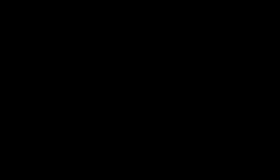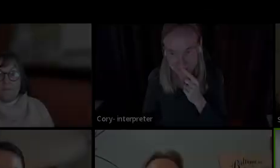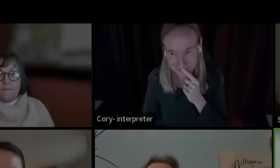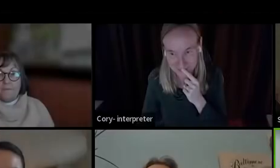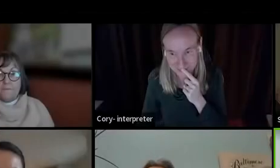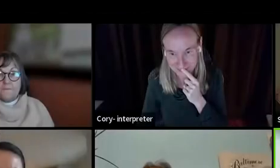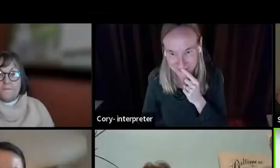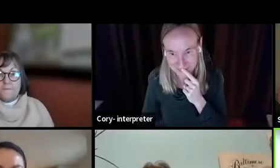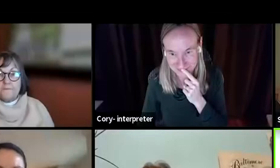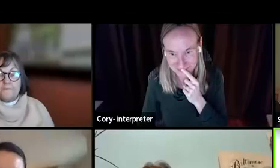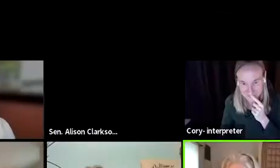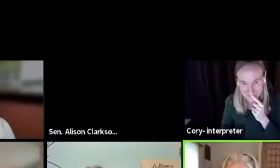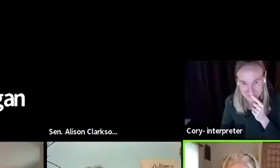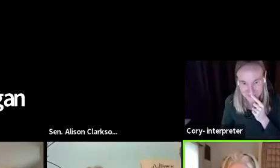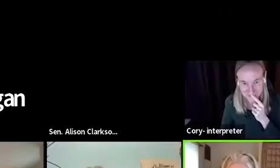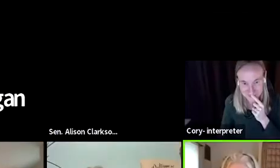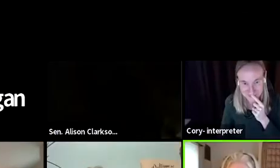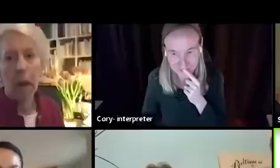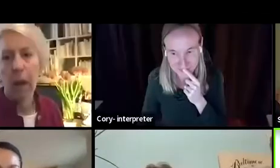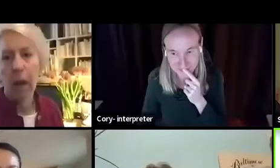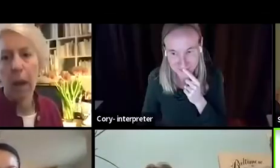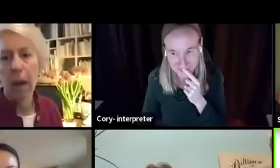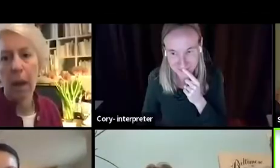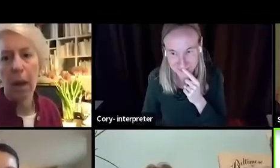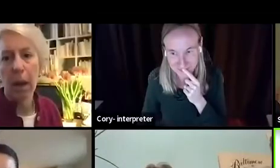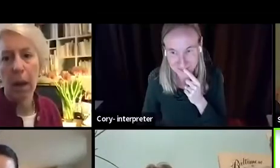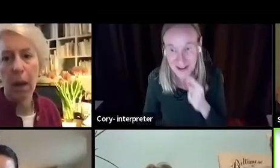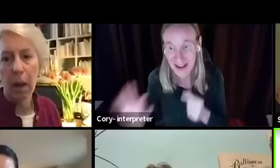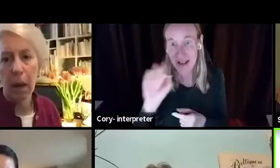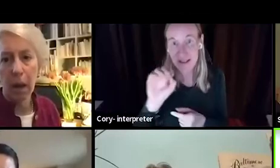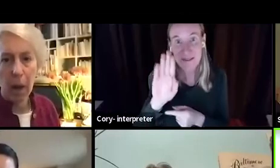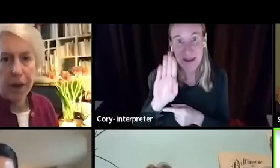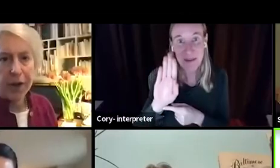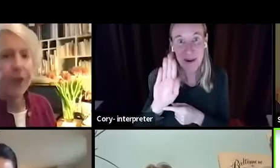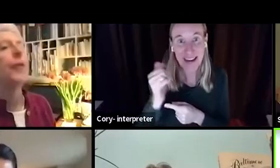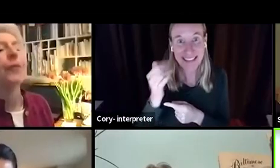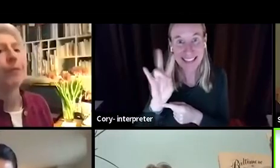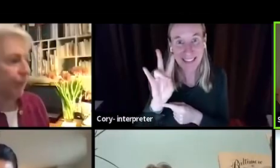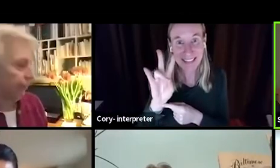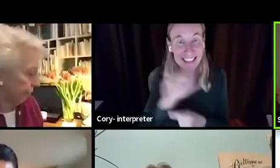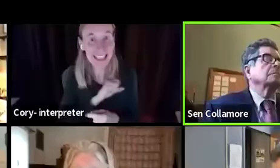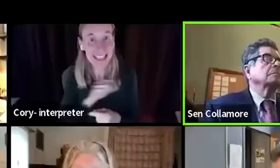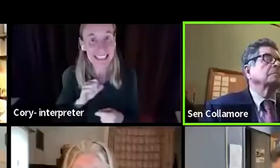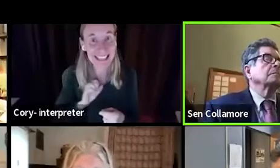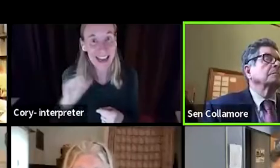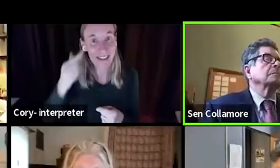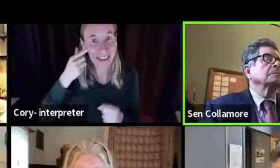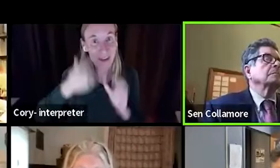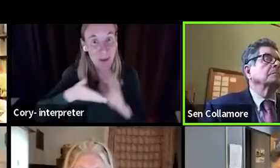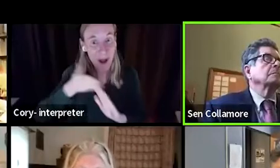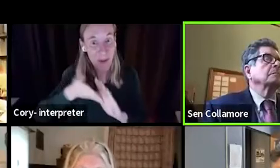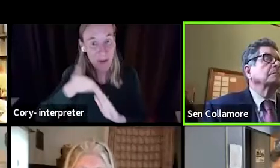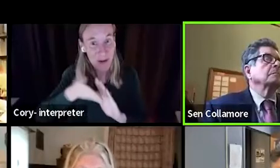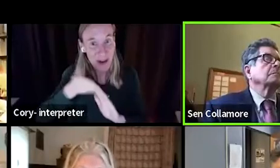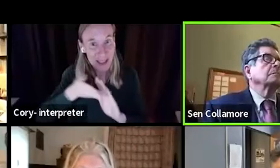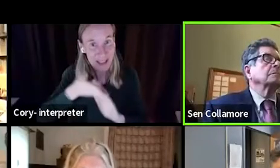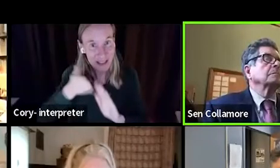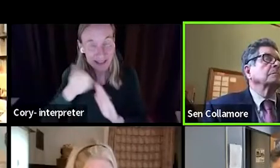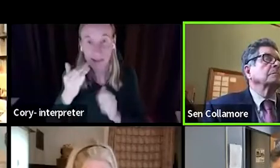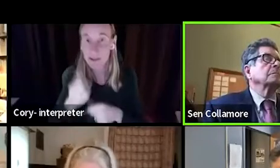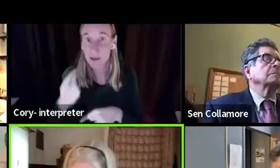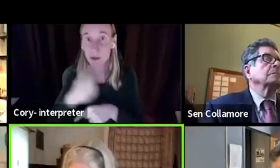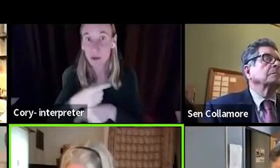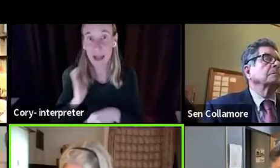It is February 17. This is Senate government operations. And today we